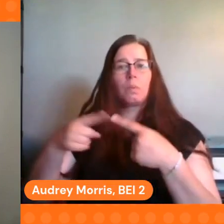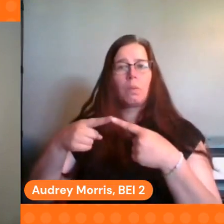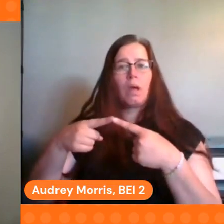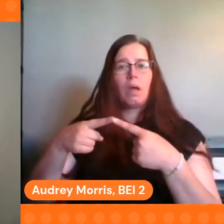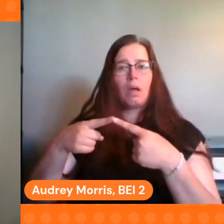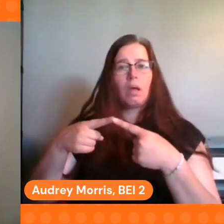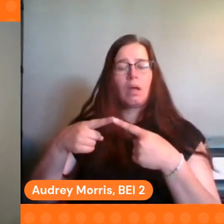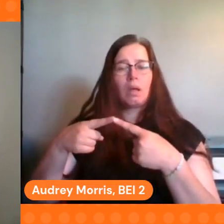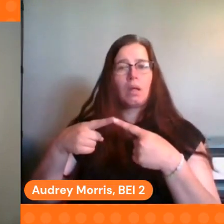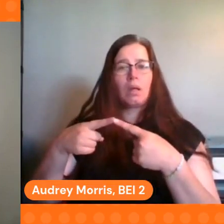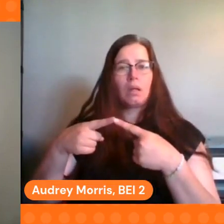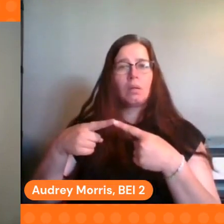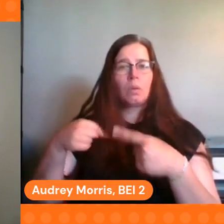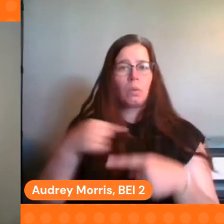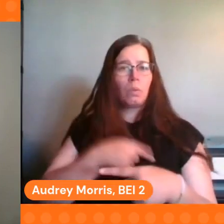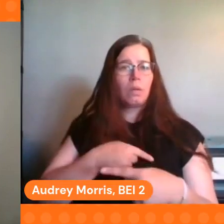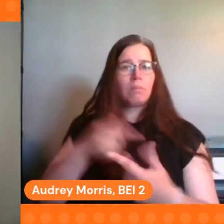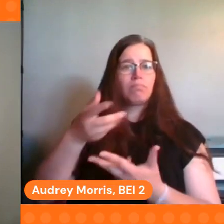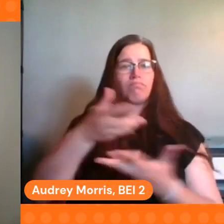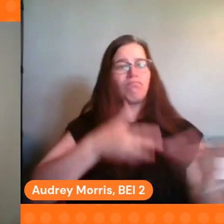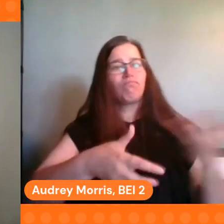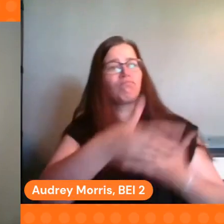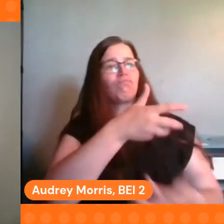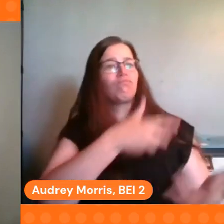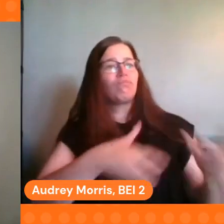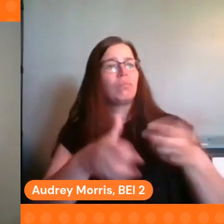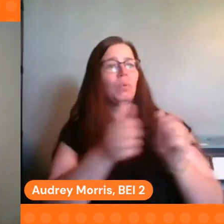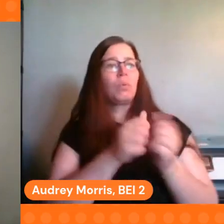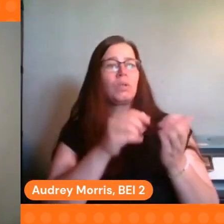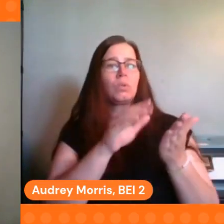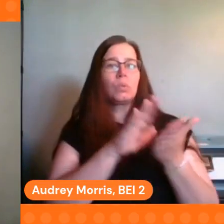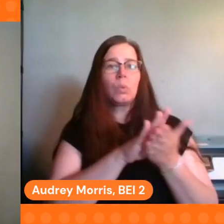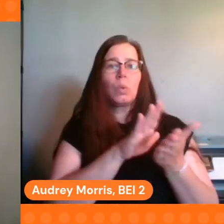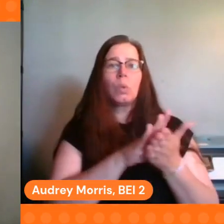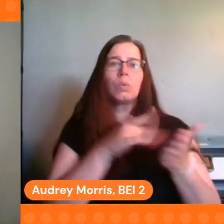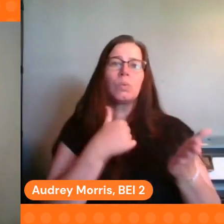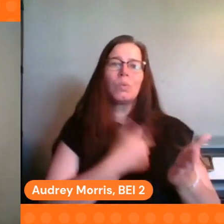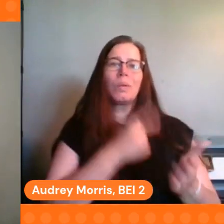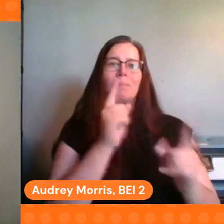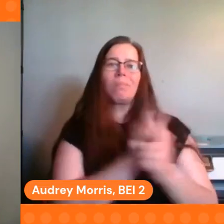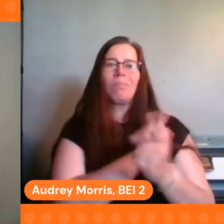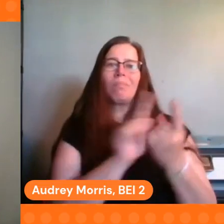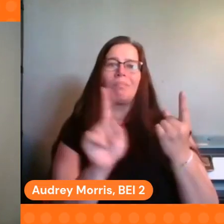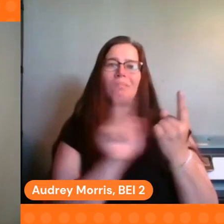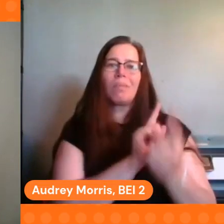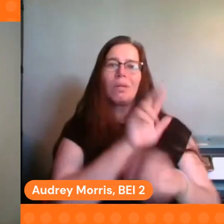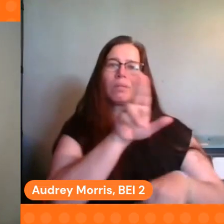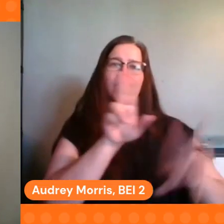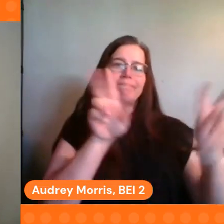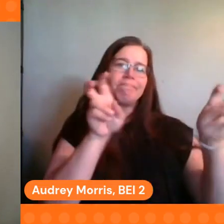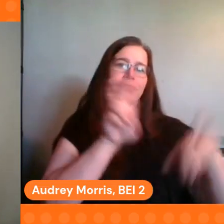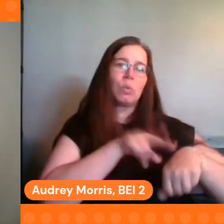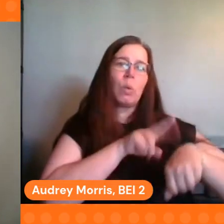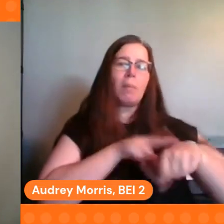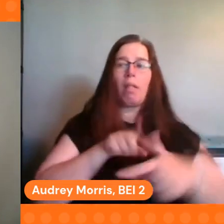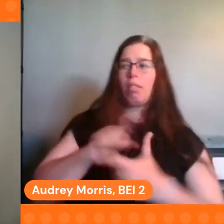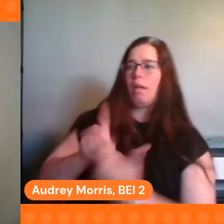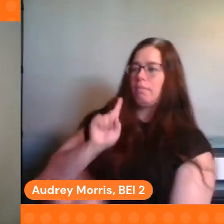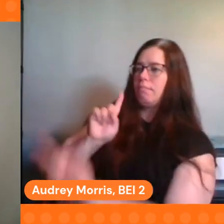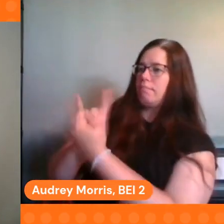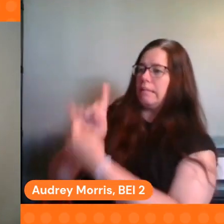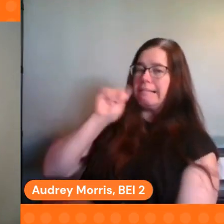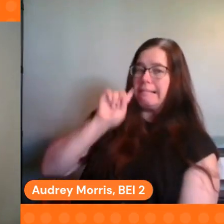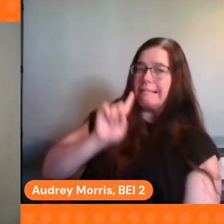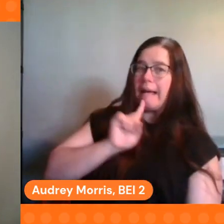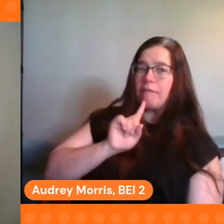interact with the normal student. So then we meet this these deaf students, and they're like trying